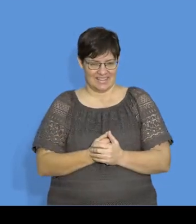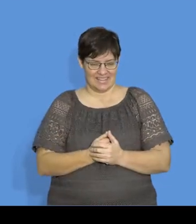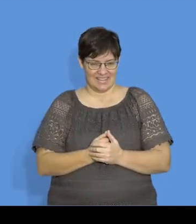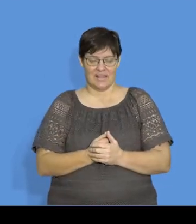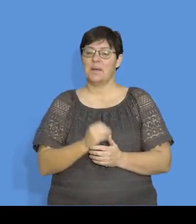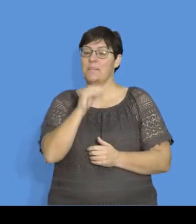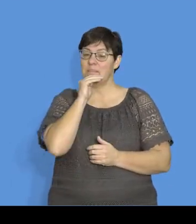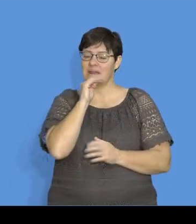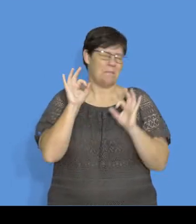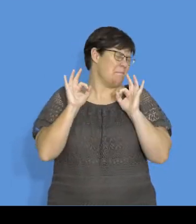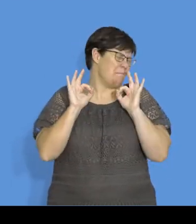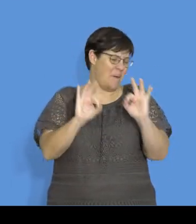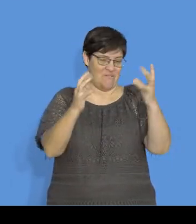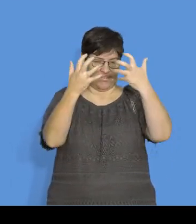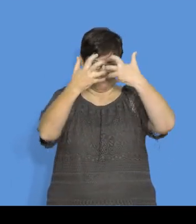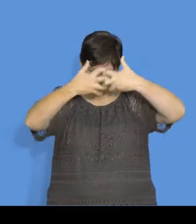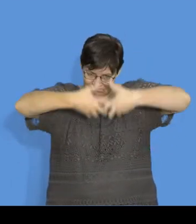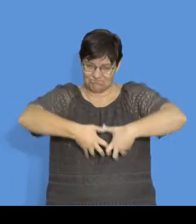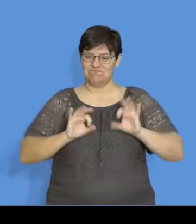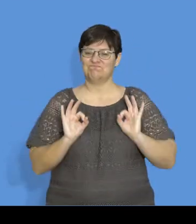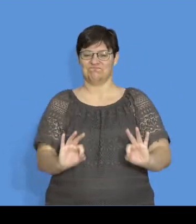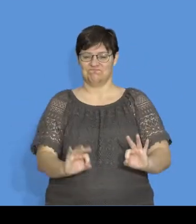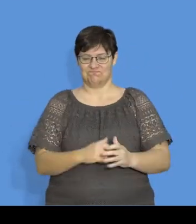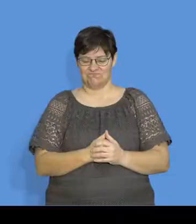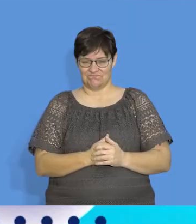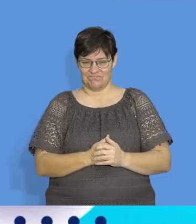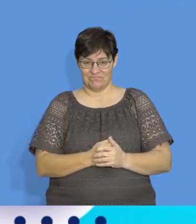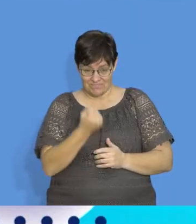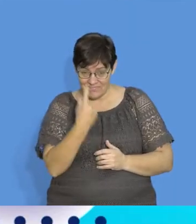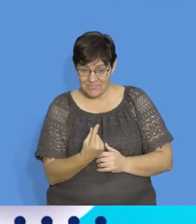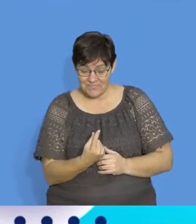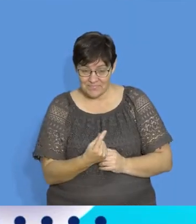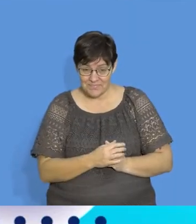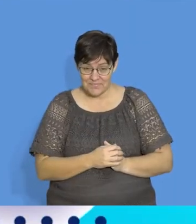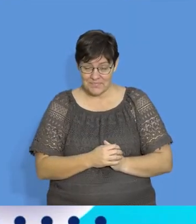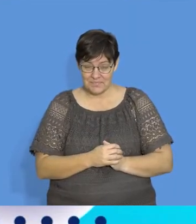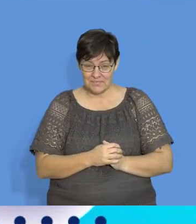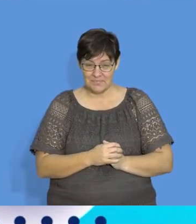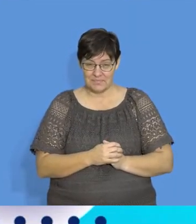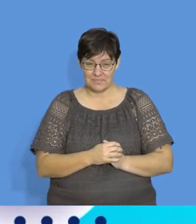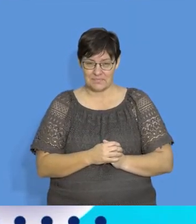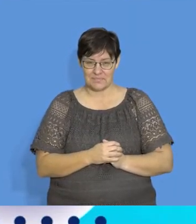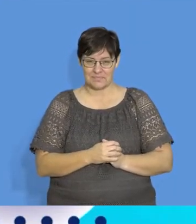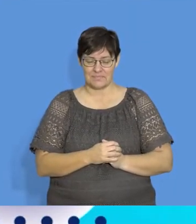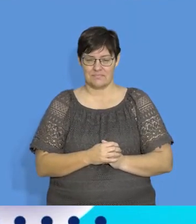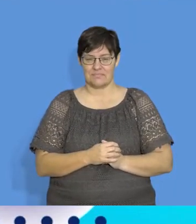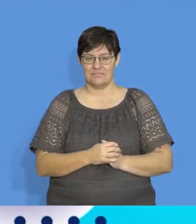line. If I do that, that's a perfect association. Are we together?